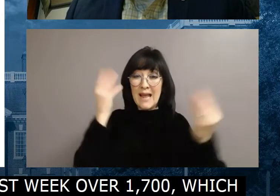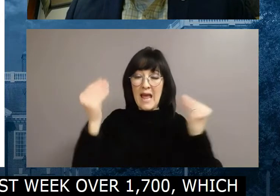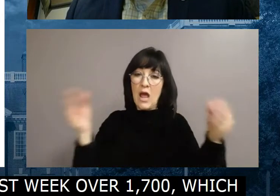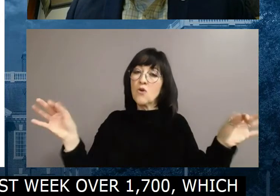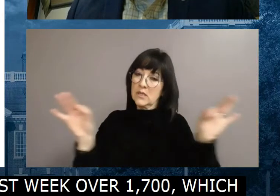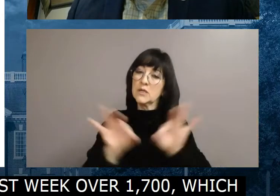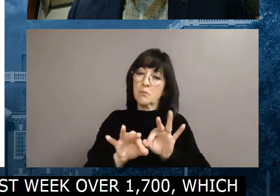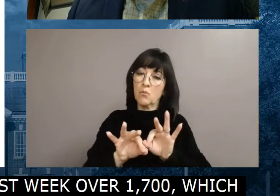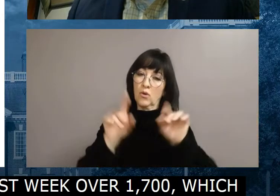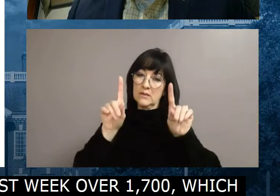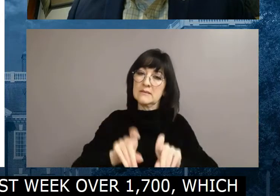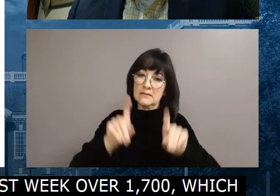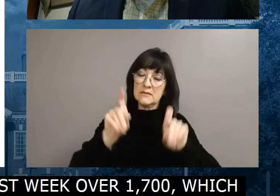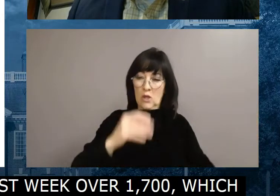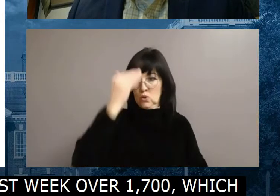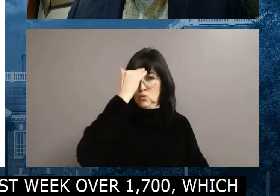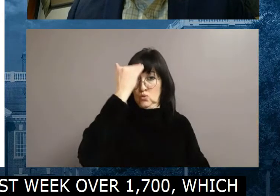at